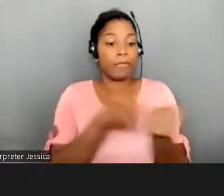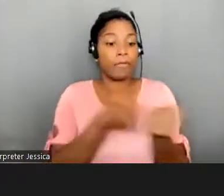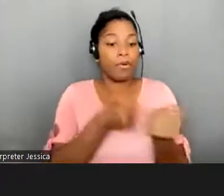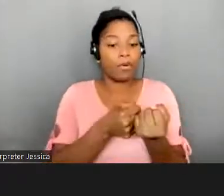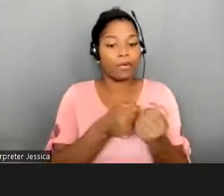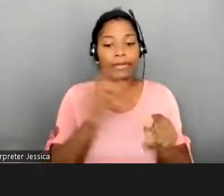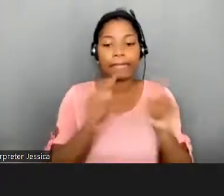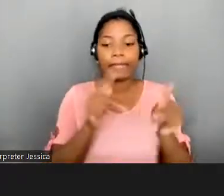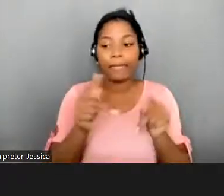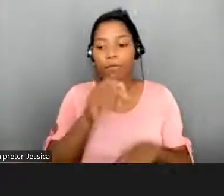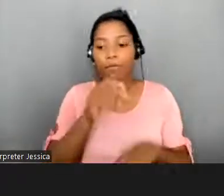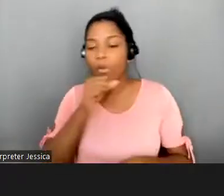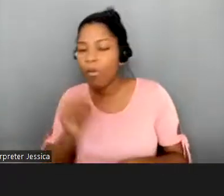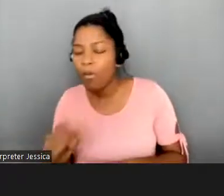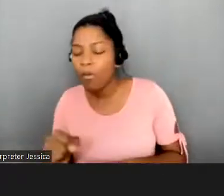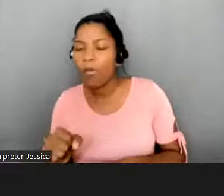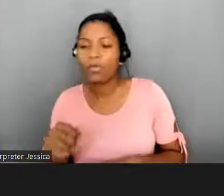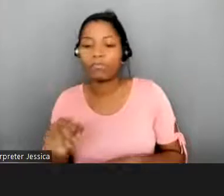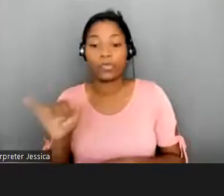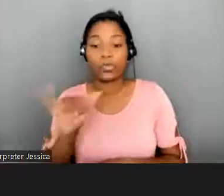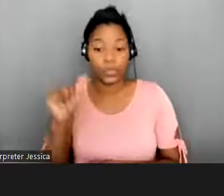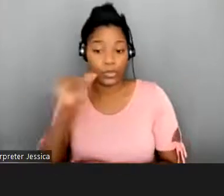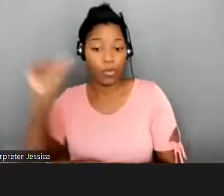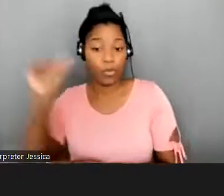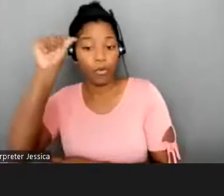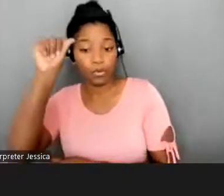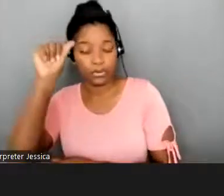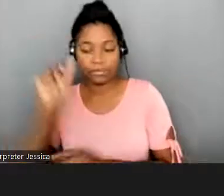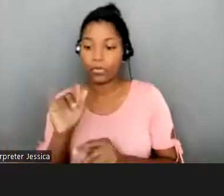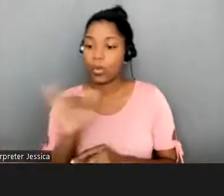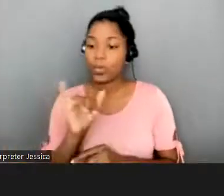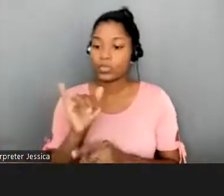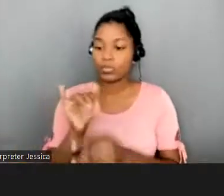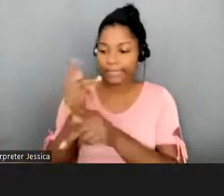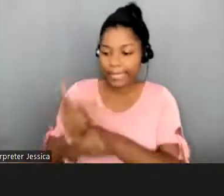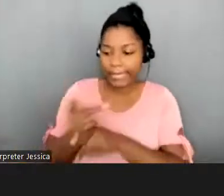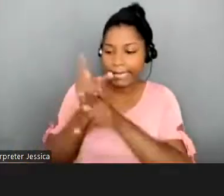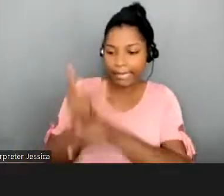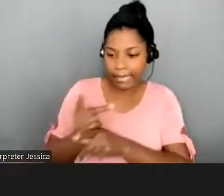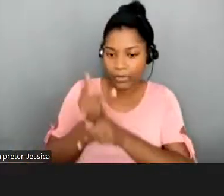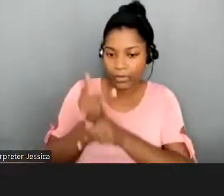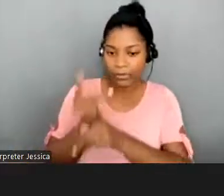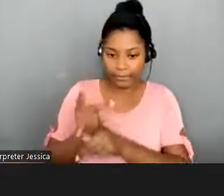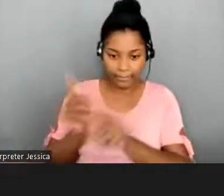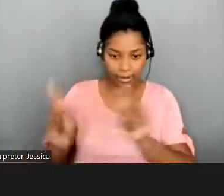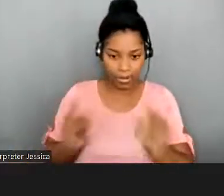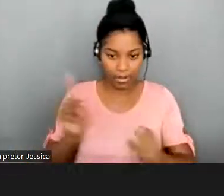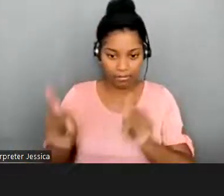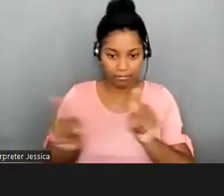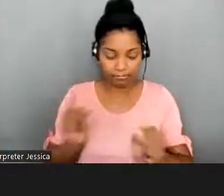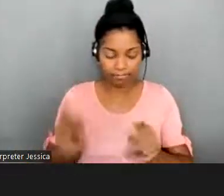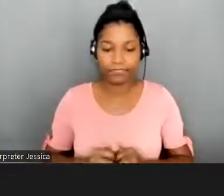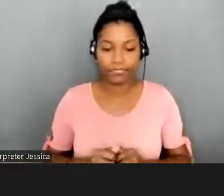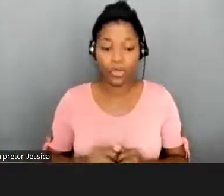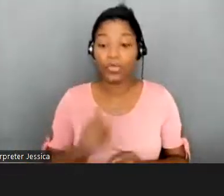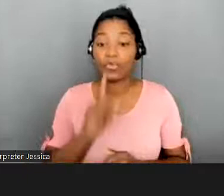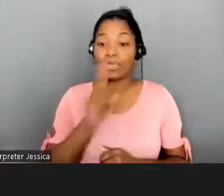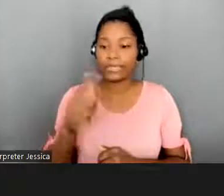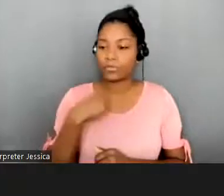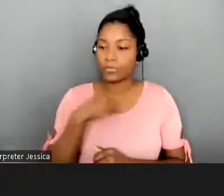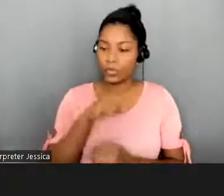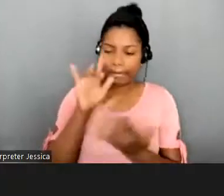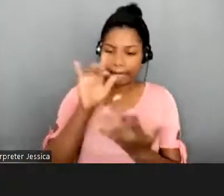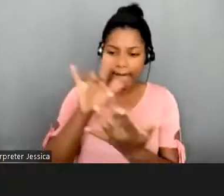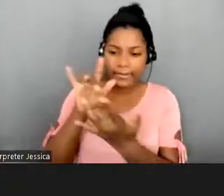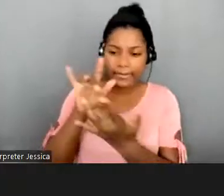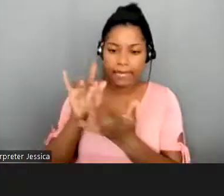and caregivers. ENGAGED offers training, technical assistance, and outreach opportunities to help aging network